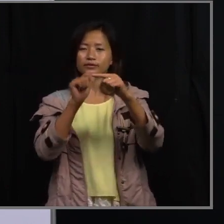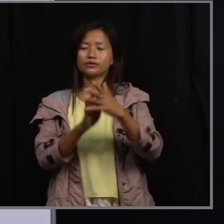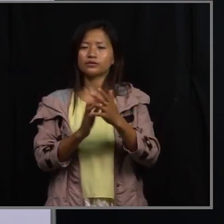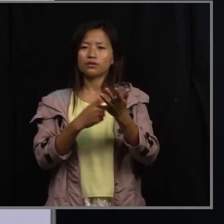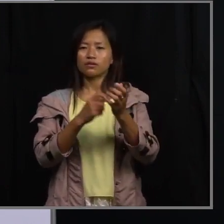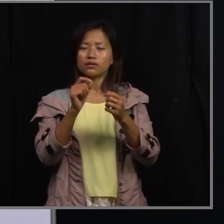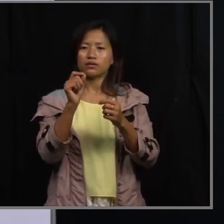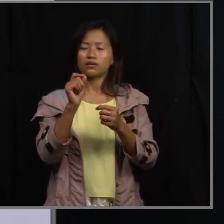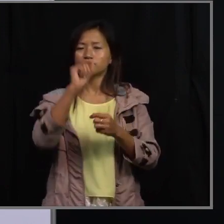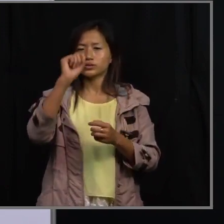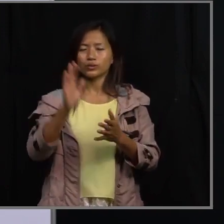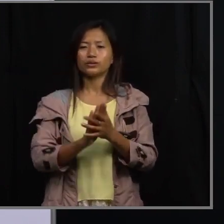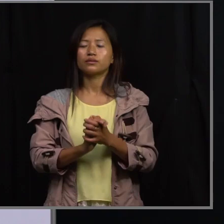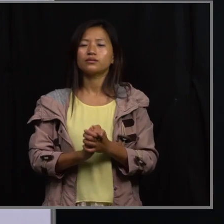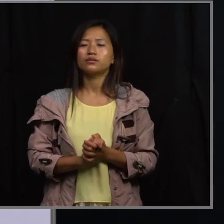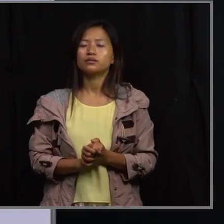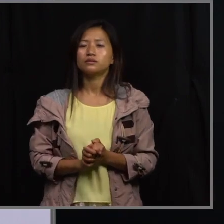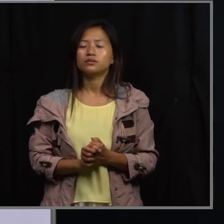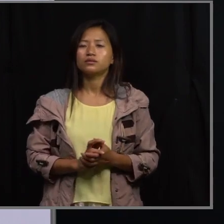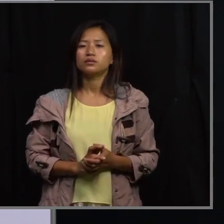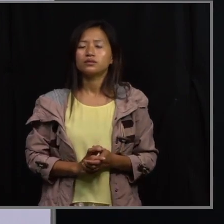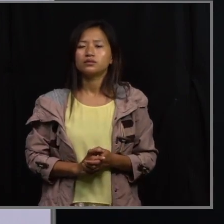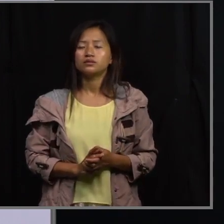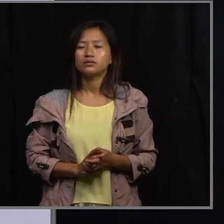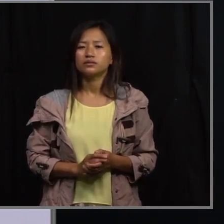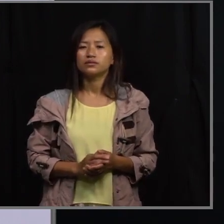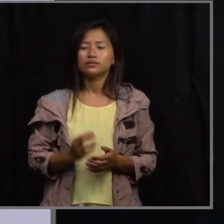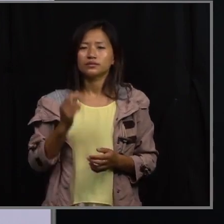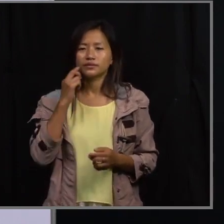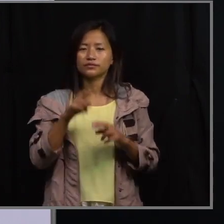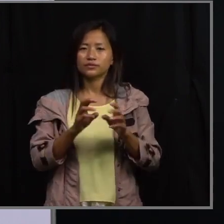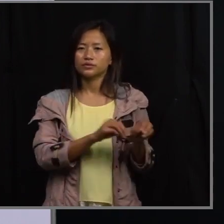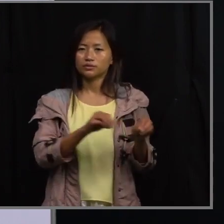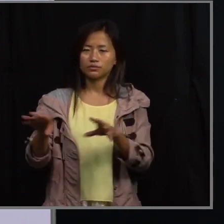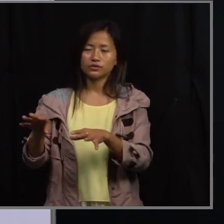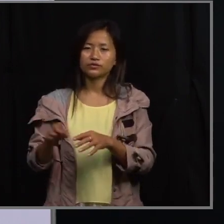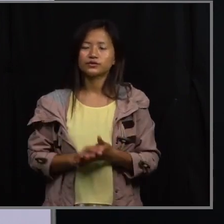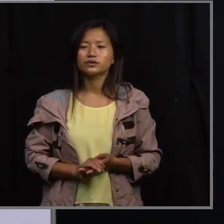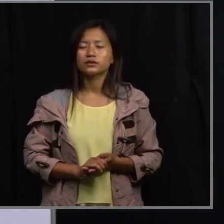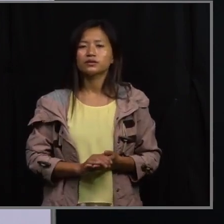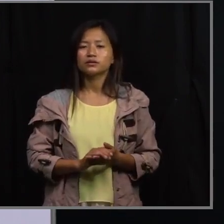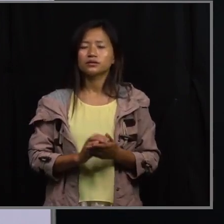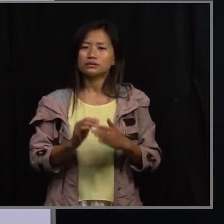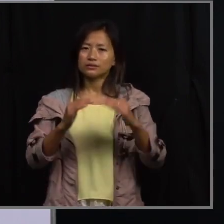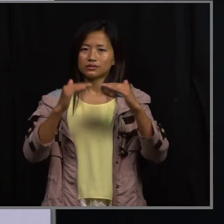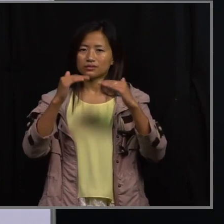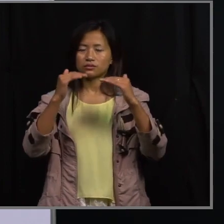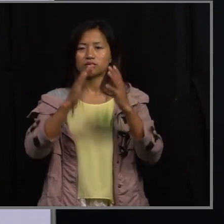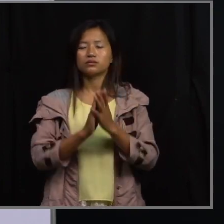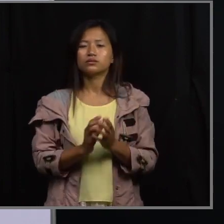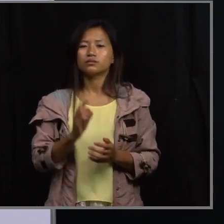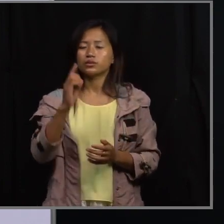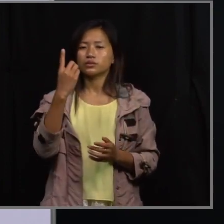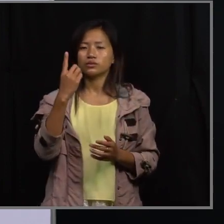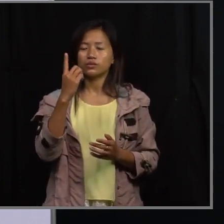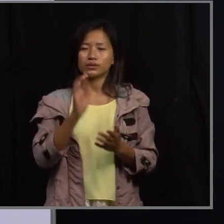Okay, m1 m2 divided by r square. So if I remove this proportionality, right, I'm putting equal, so I have to put